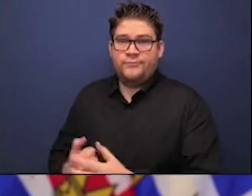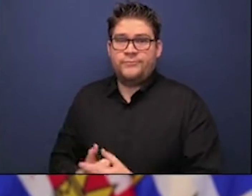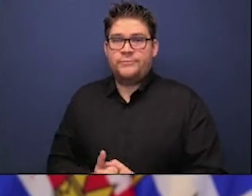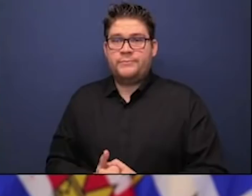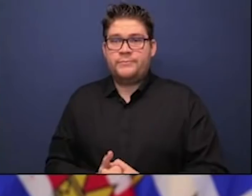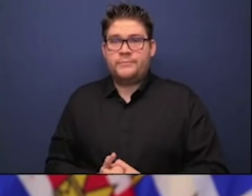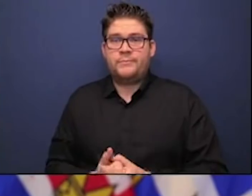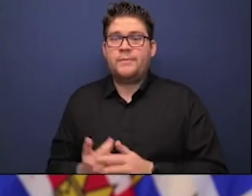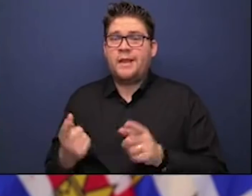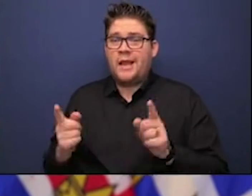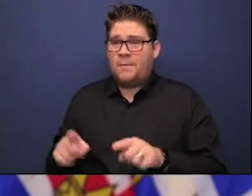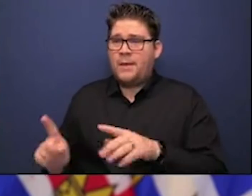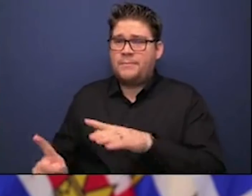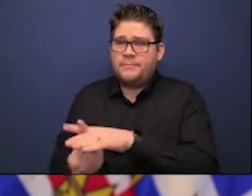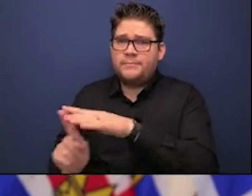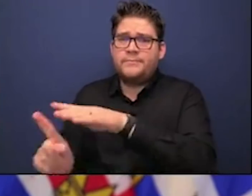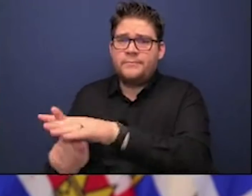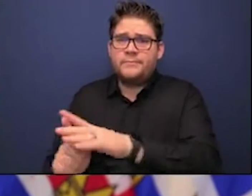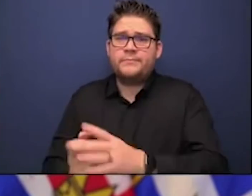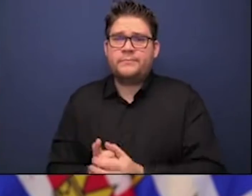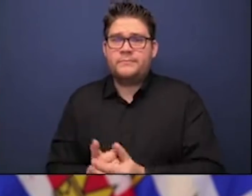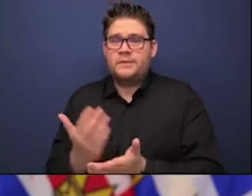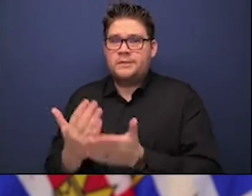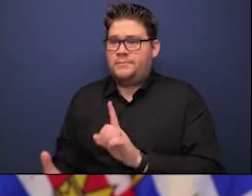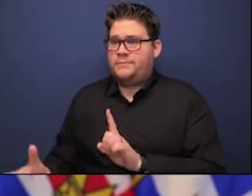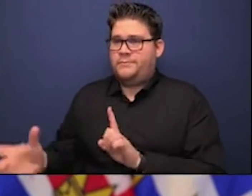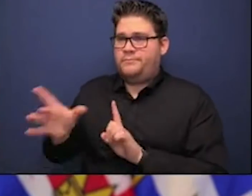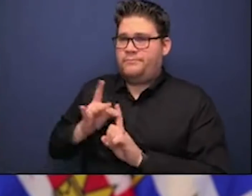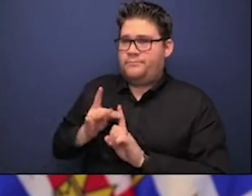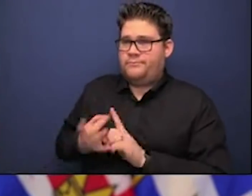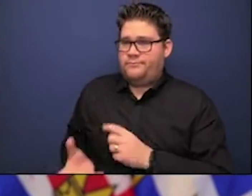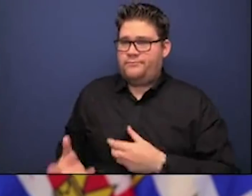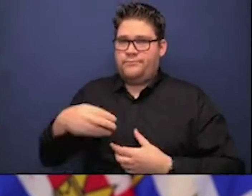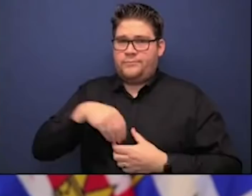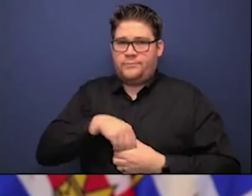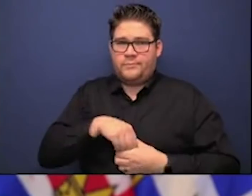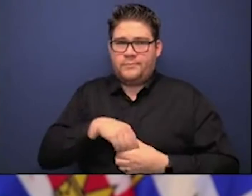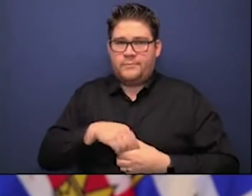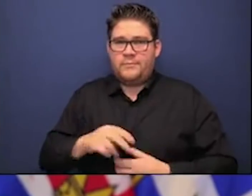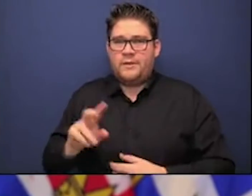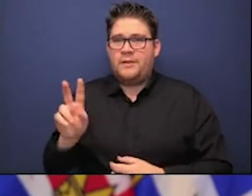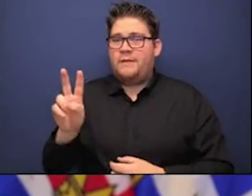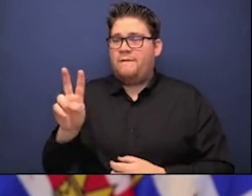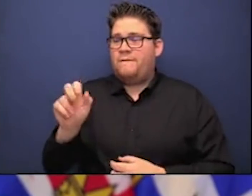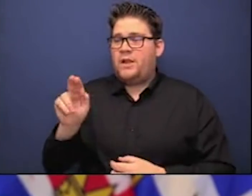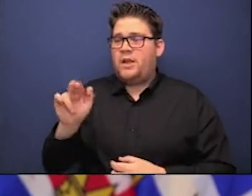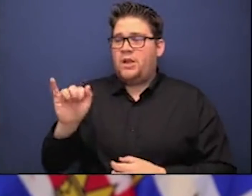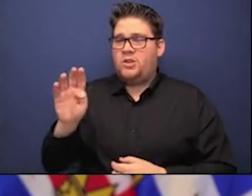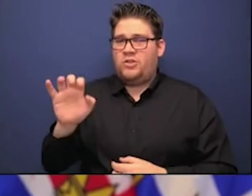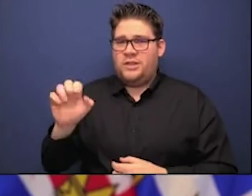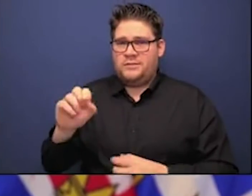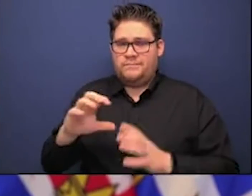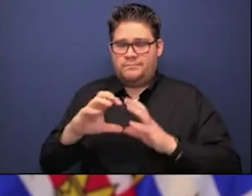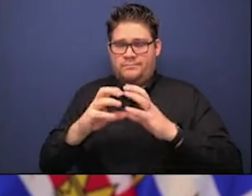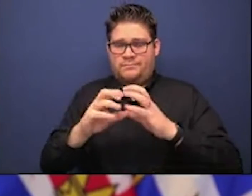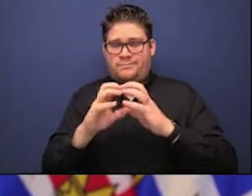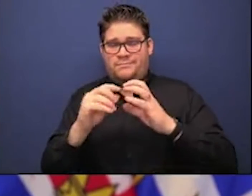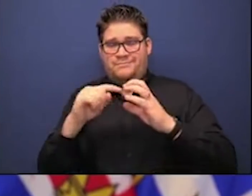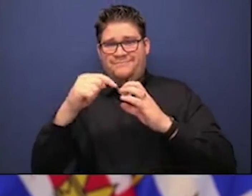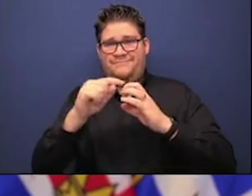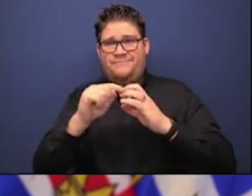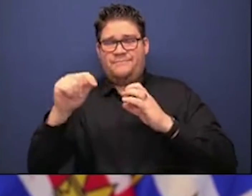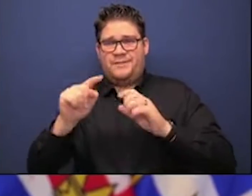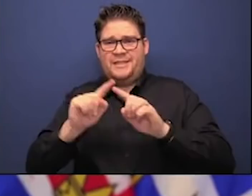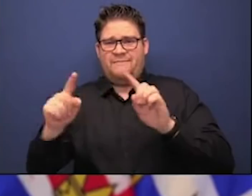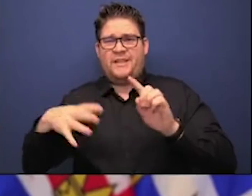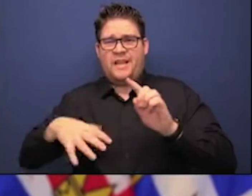been infected with variants of concern, and including one in a high school in the Fraser Health region yesterday. And again, the results